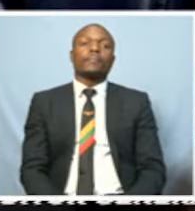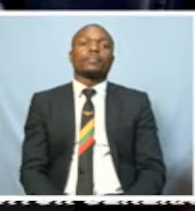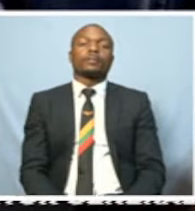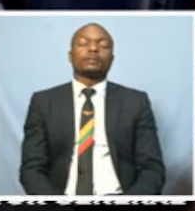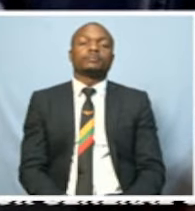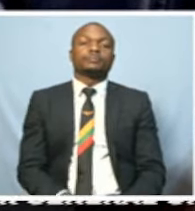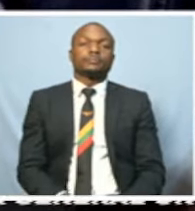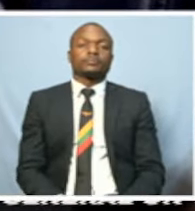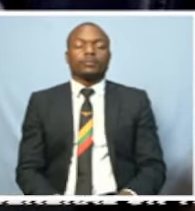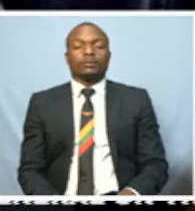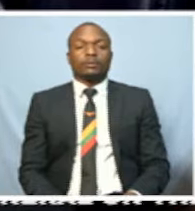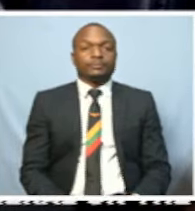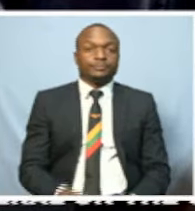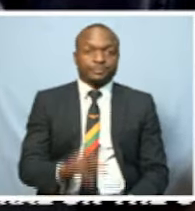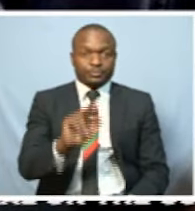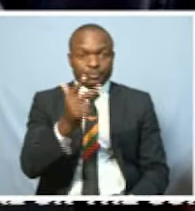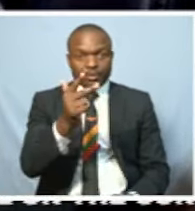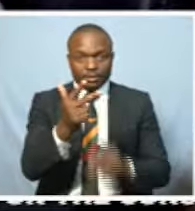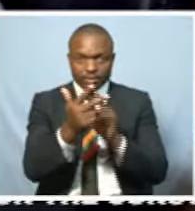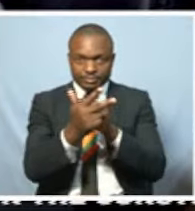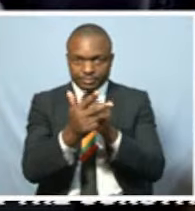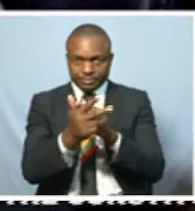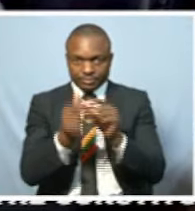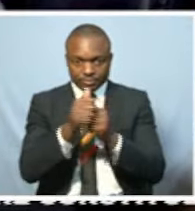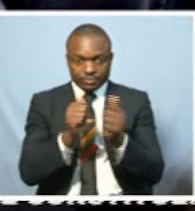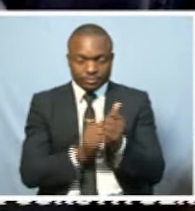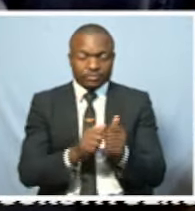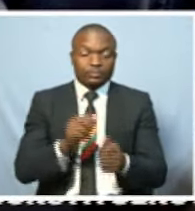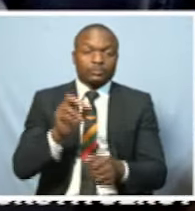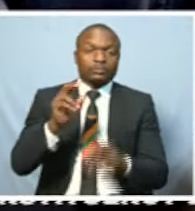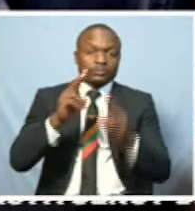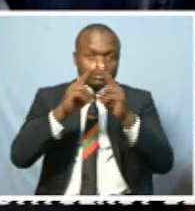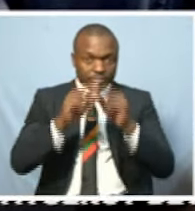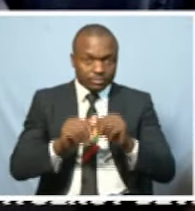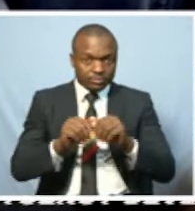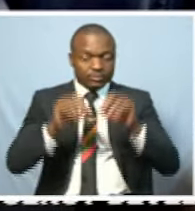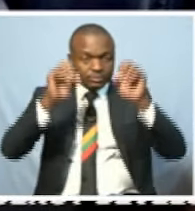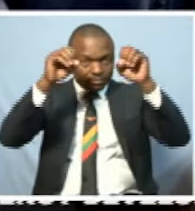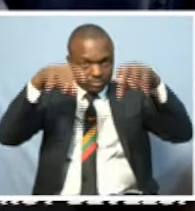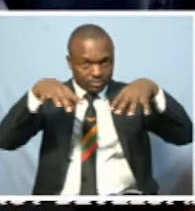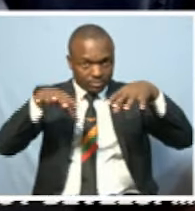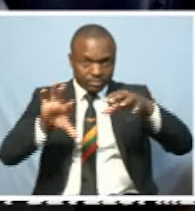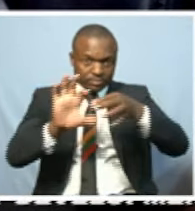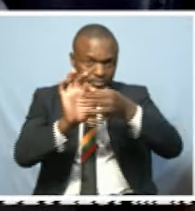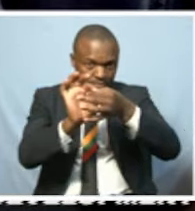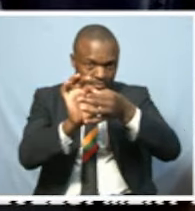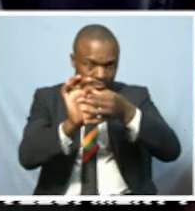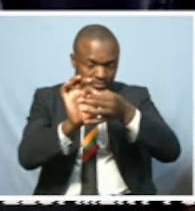maybe also the third one is about the rural electrification. So maybe, let me just find